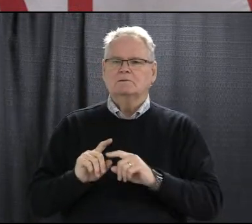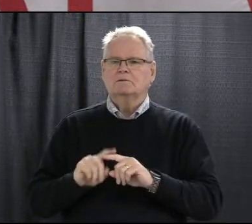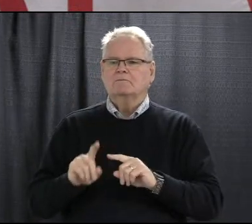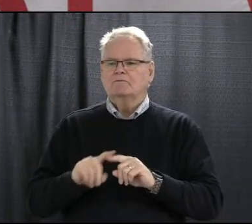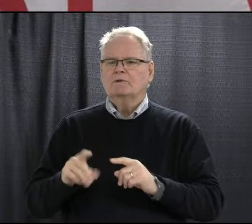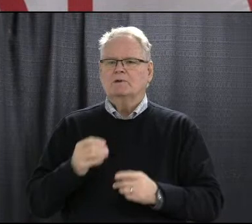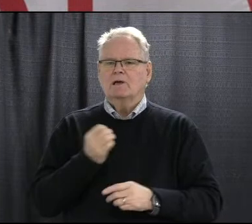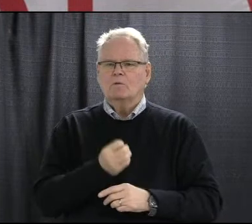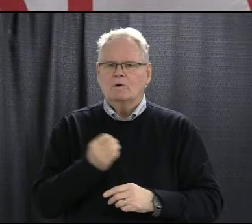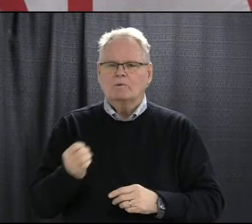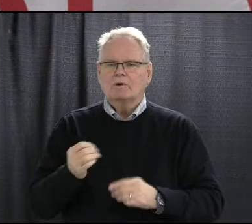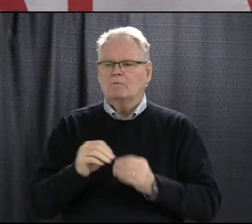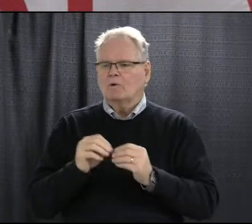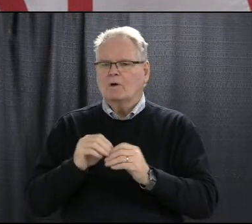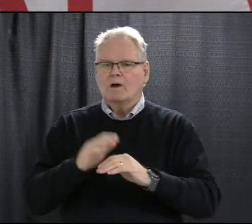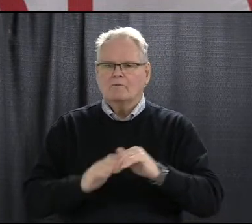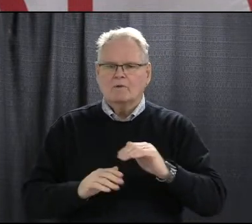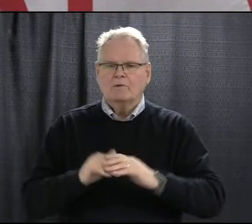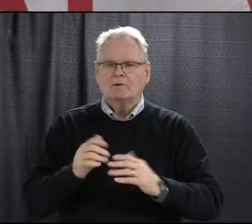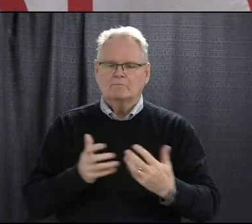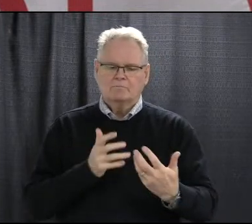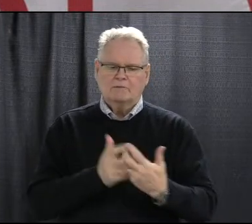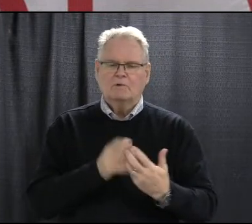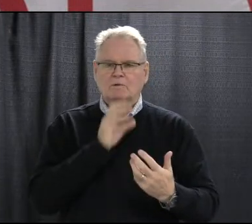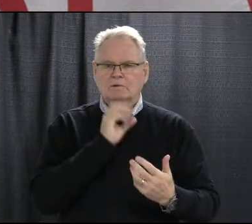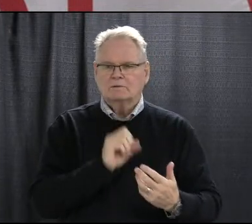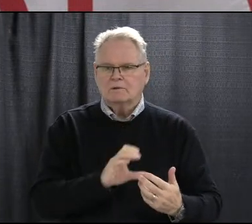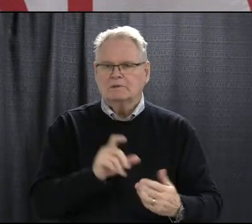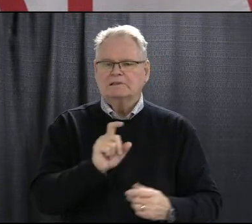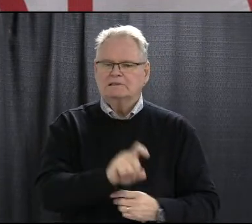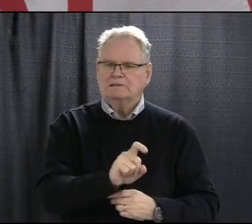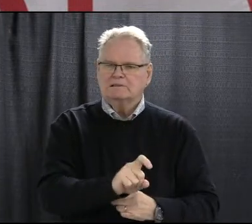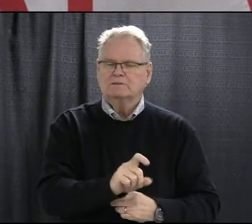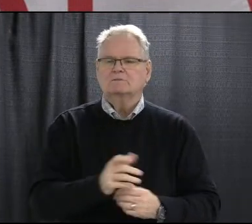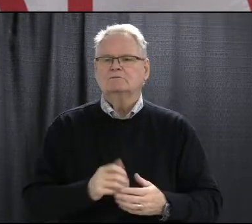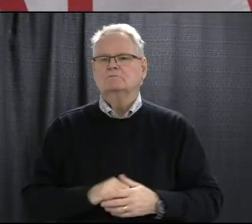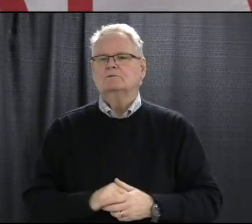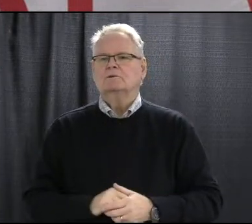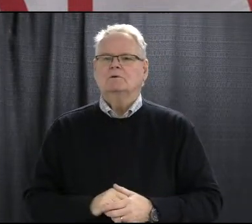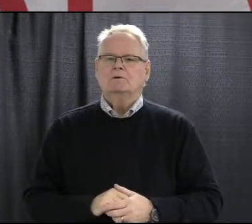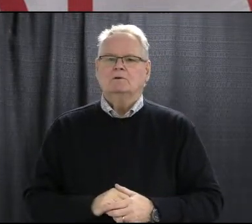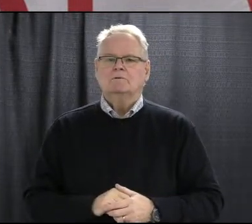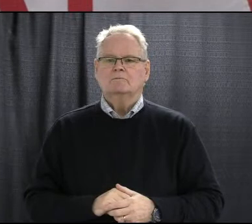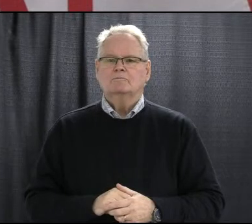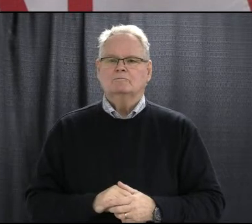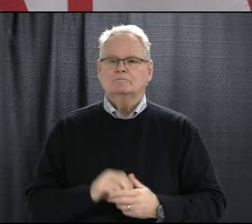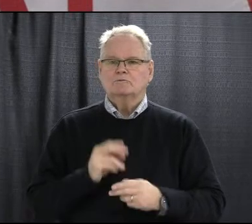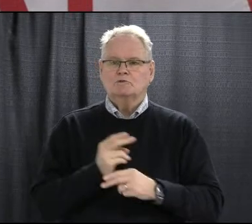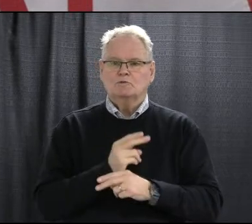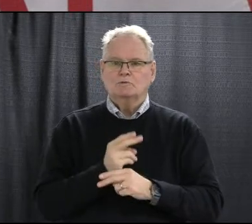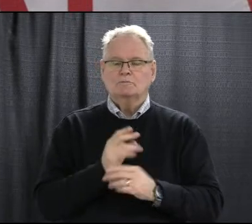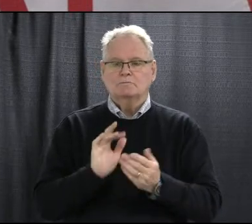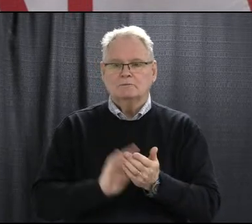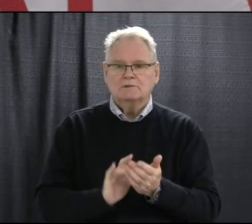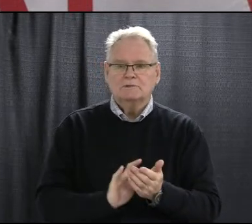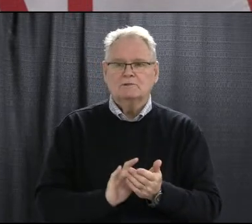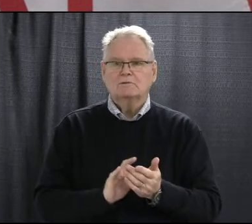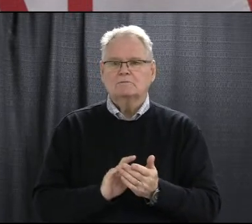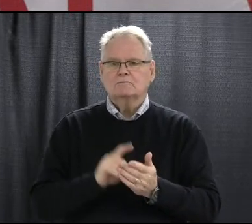as comfortable as possible. Attention to appropriate use of prescriptions through medication